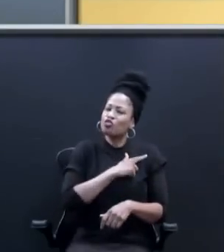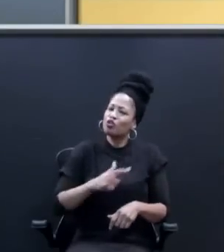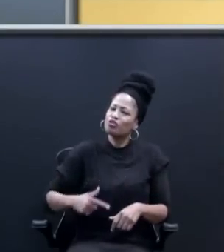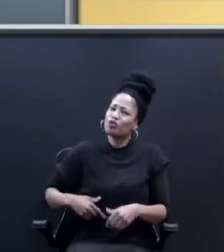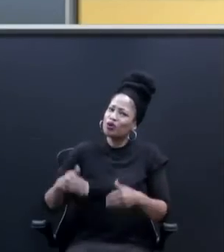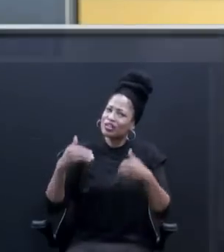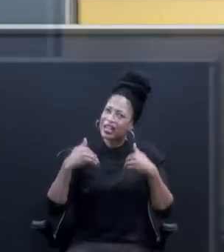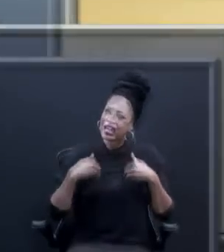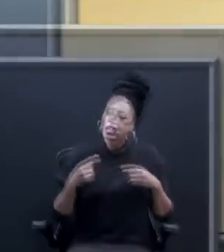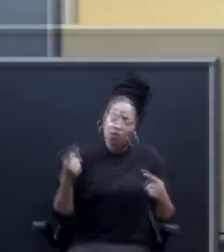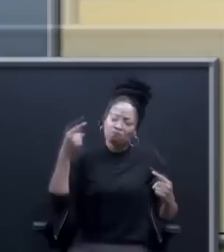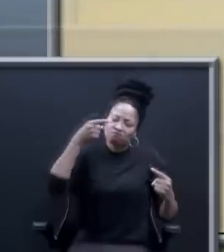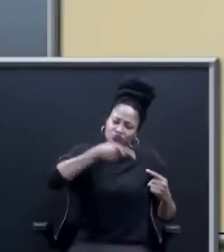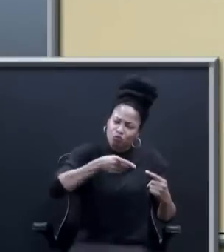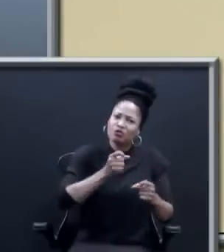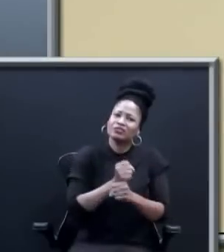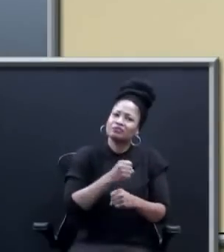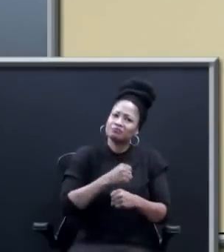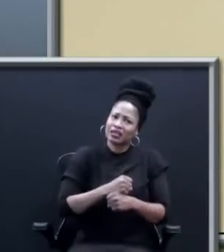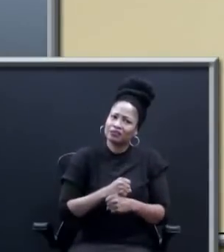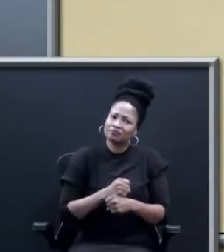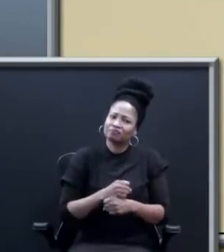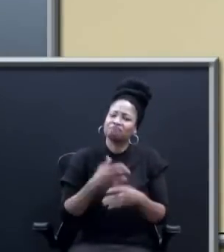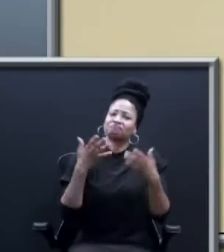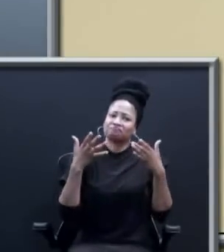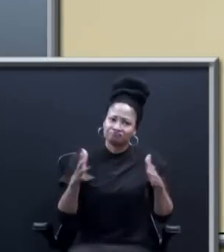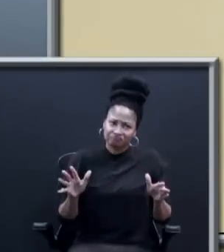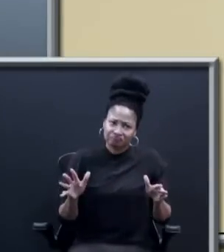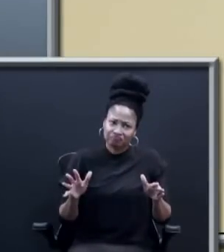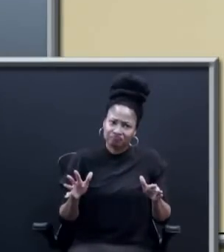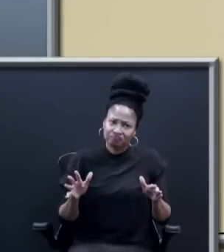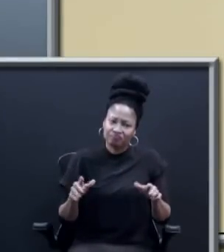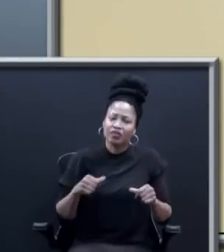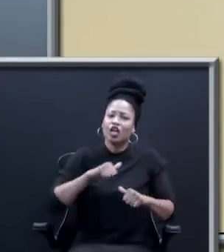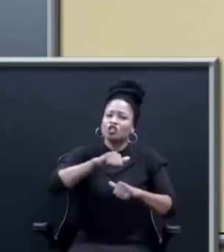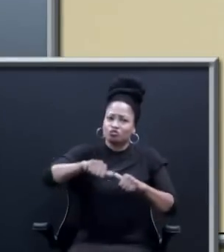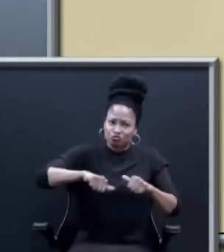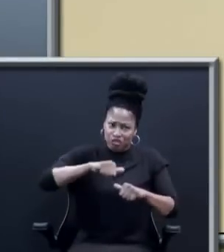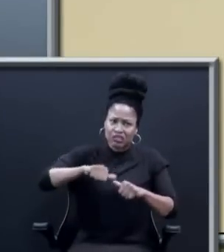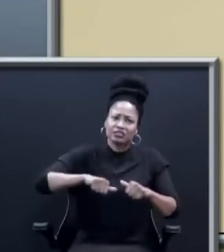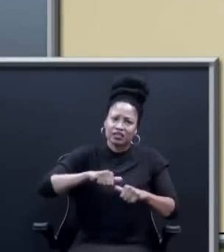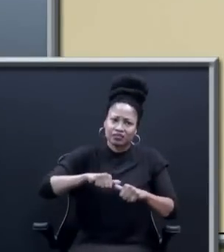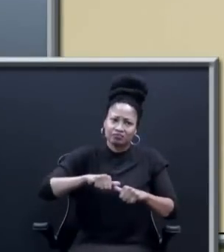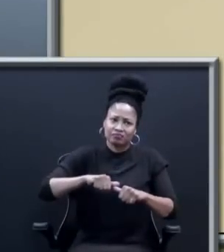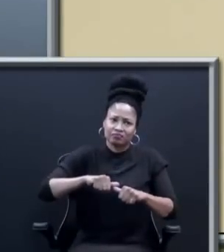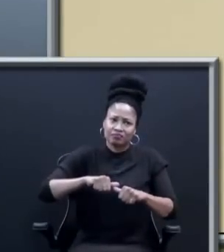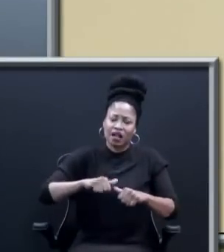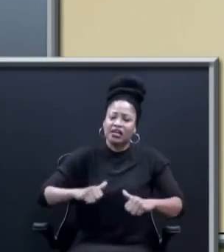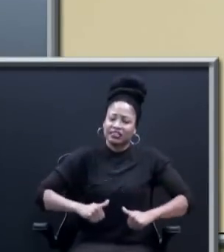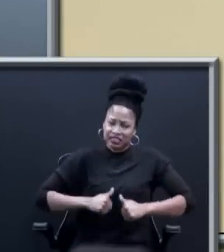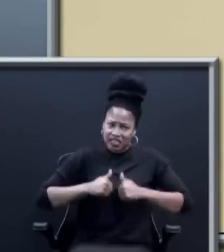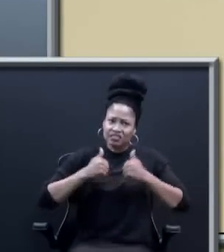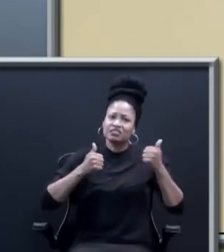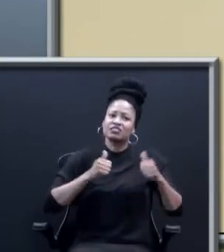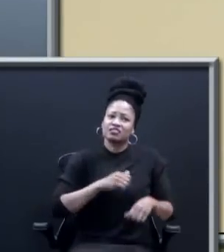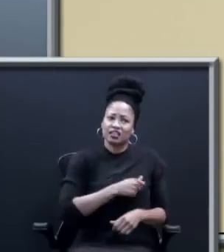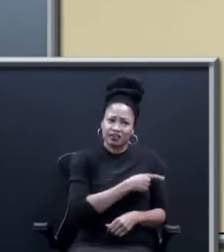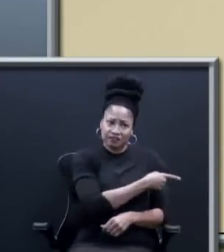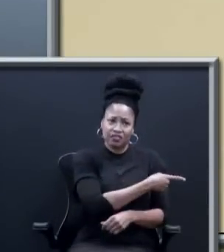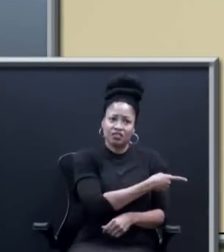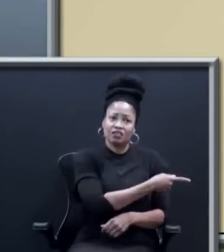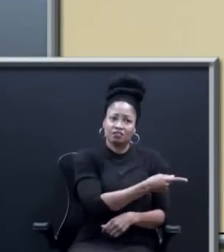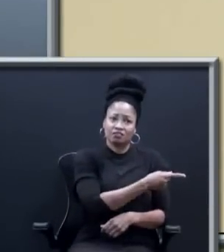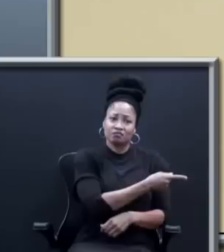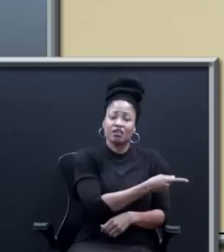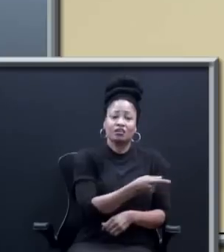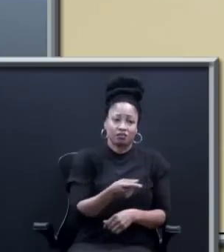ahead and read. And it came to pass, when they had done circumcising all the people, that they abode in their places in the camp till they were whole.